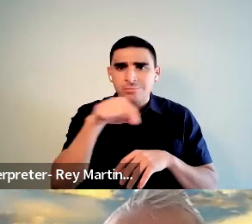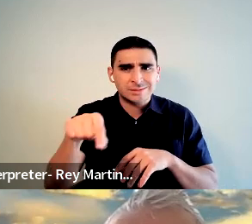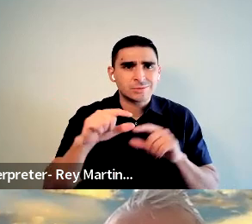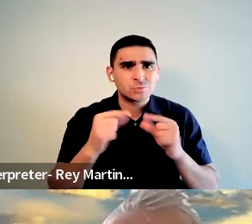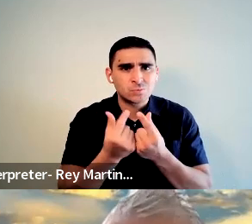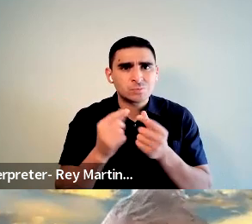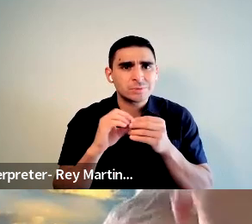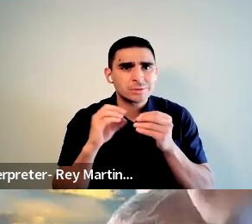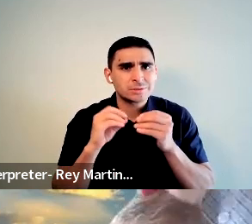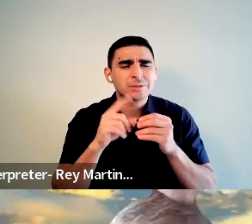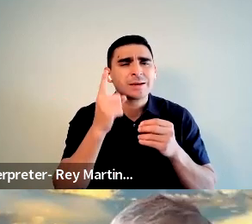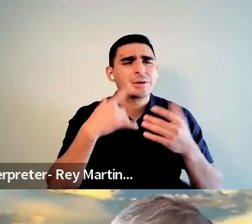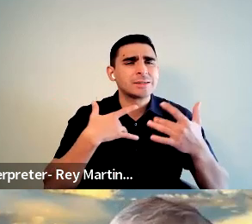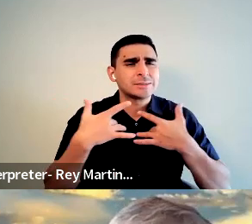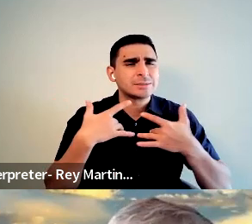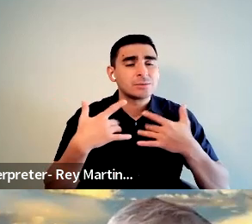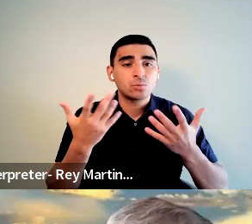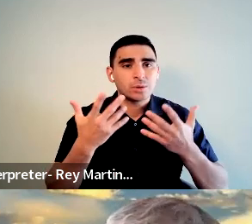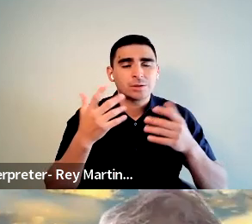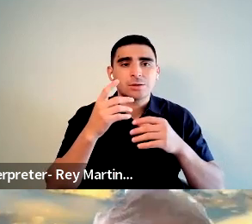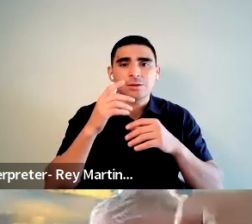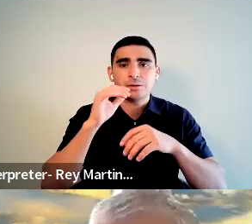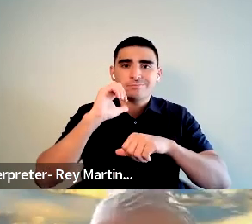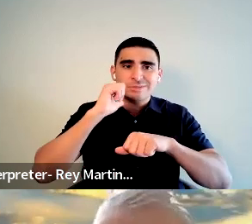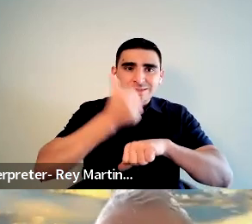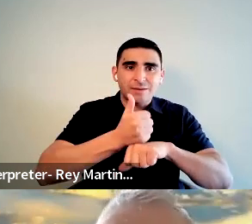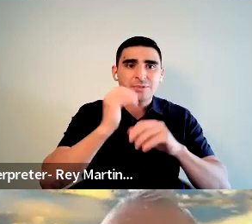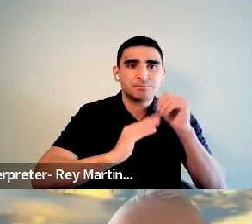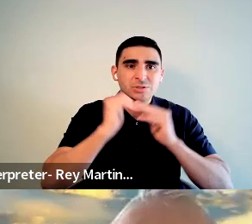little concerned about the brick and mortar idea.